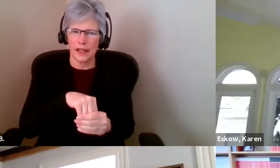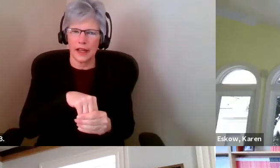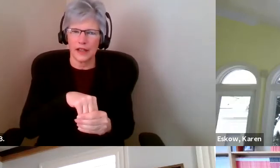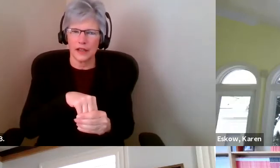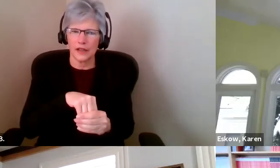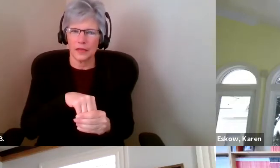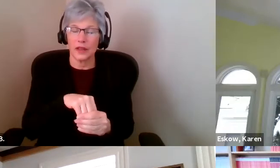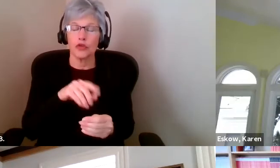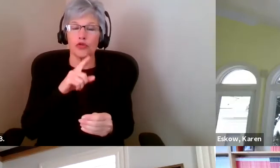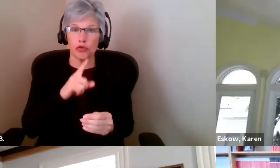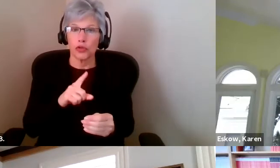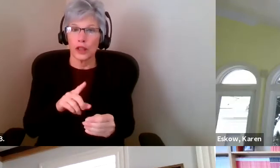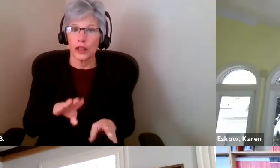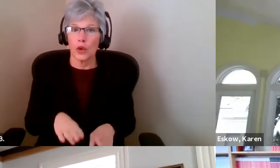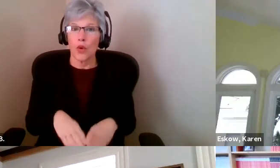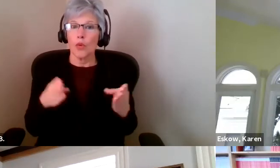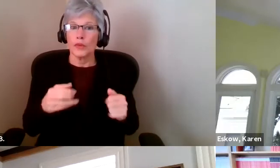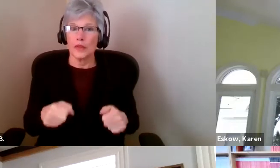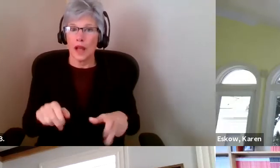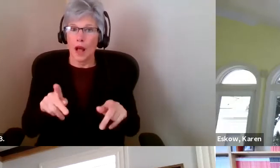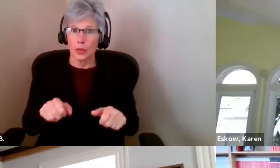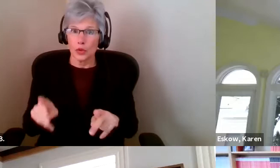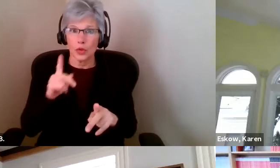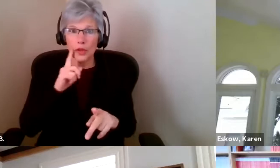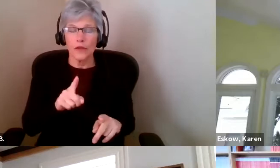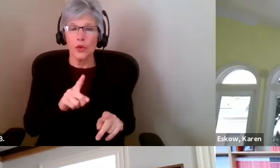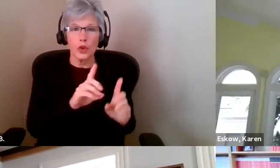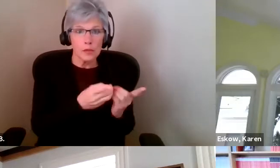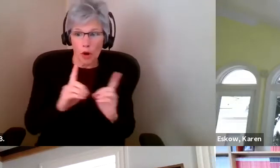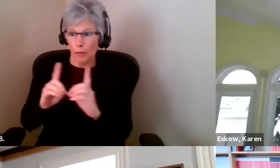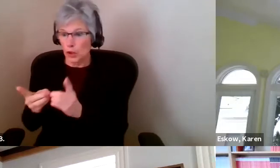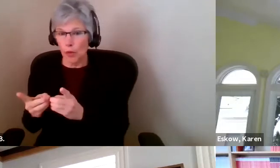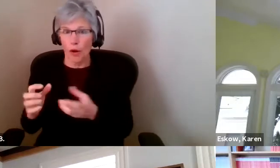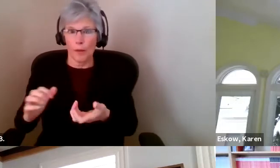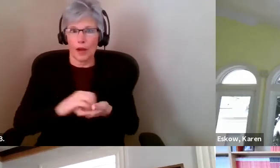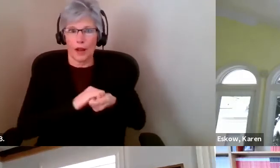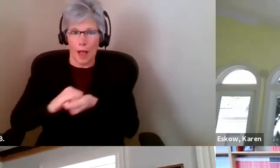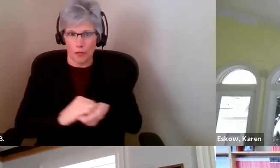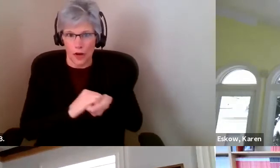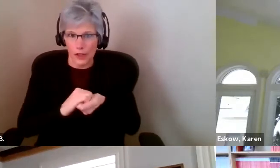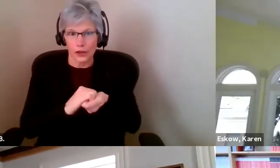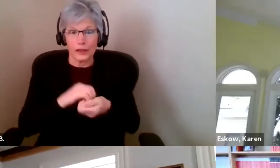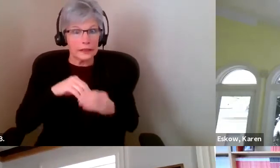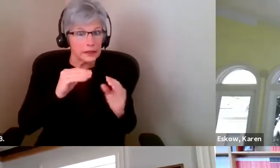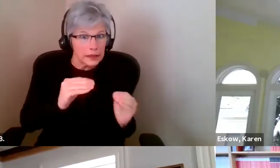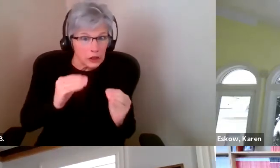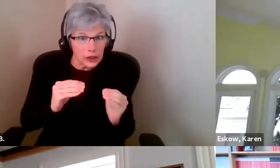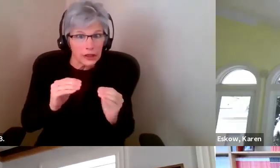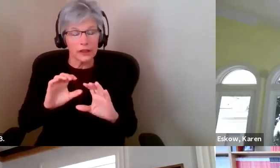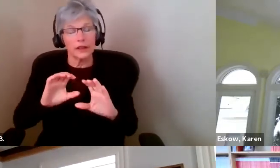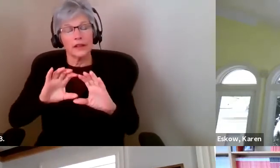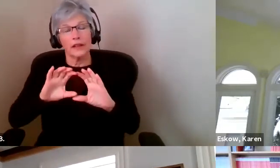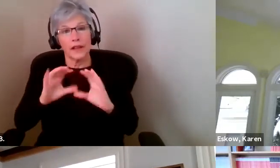opens up opportunities for cross-departmental collaboration in teaching, the classroom, in your curricula, in